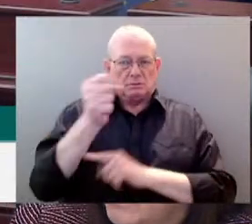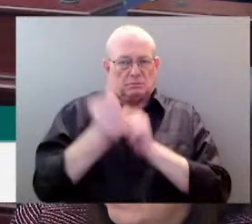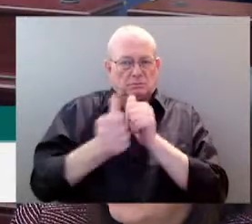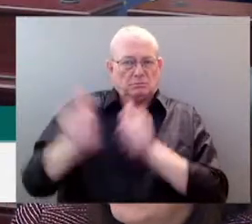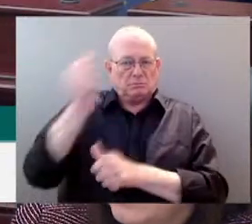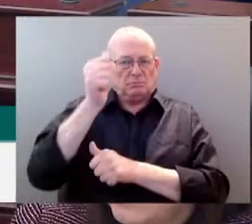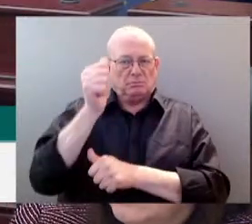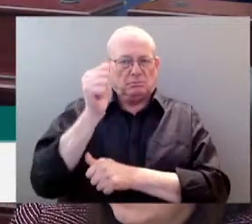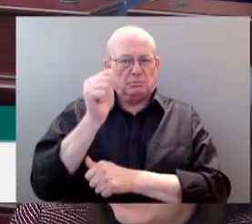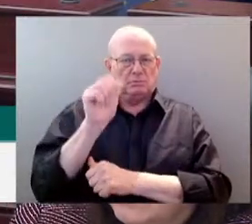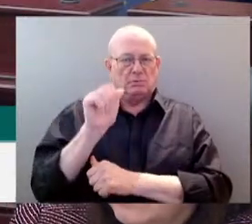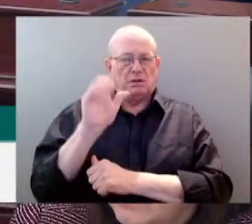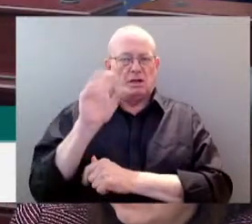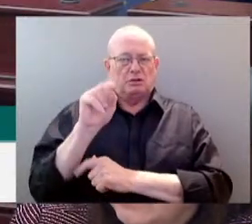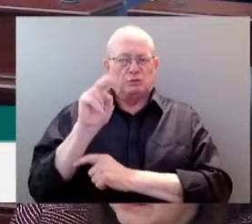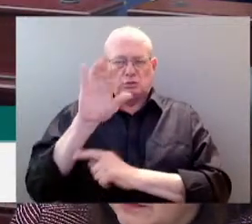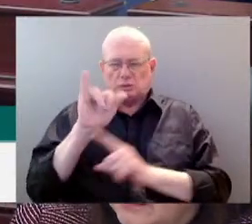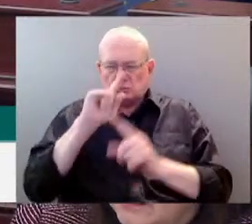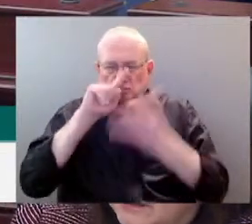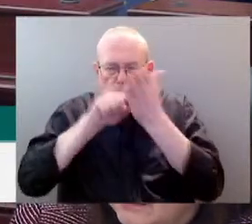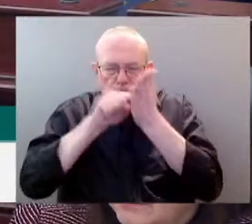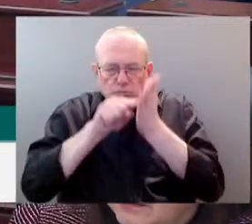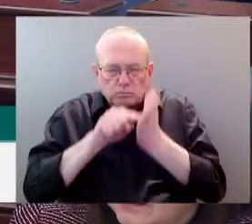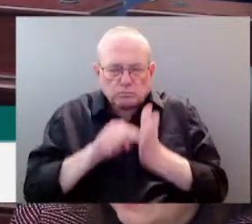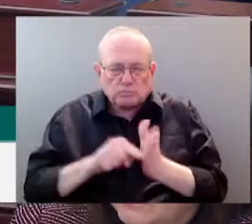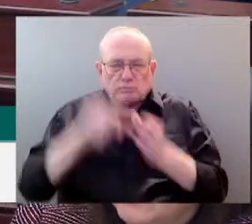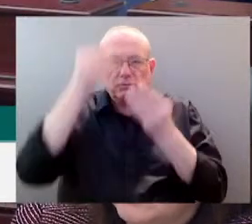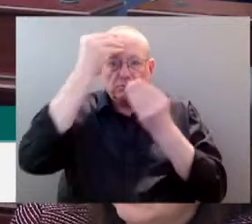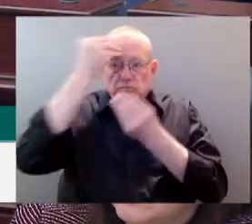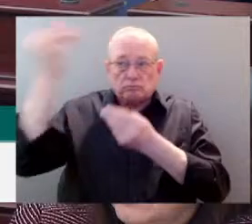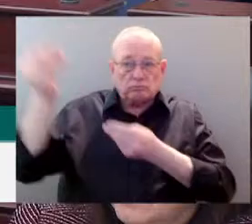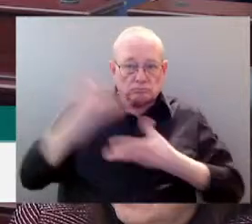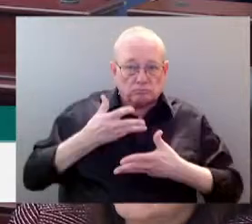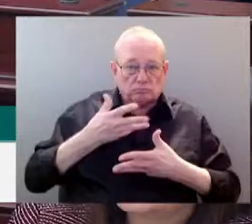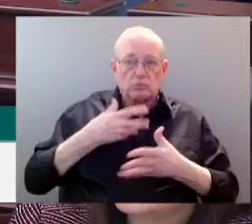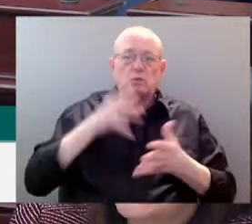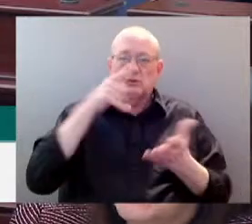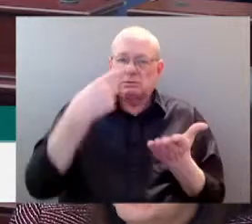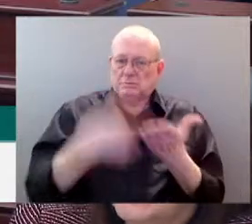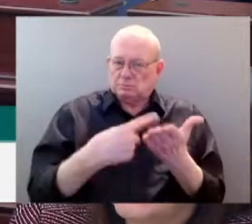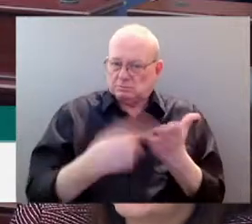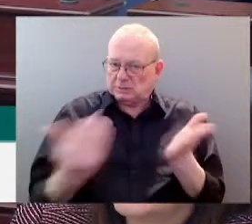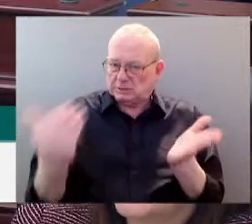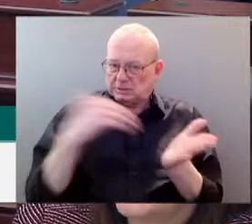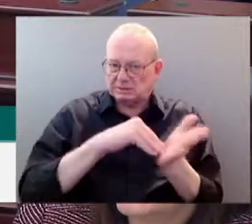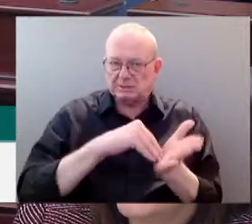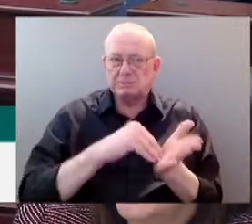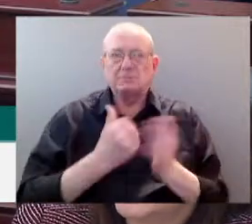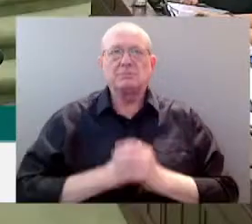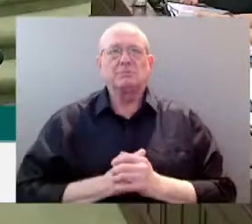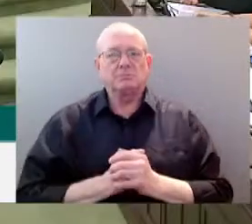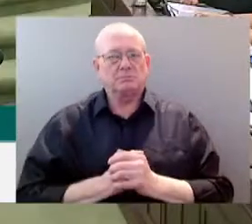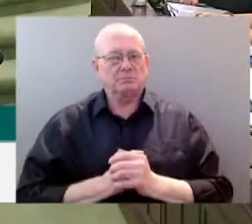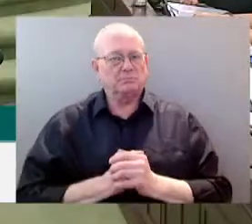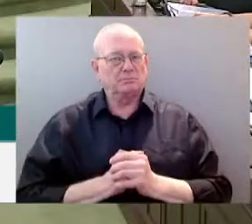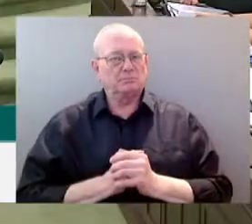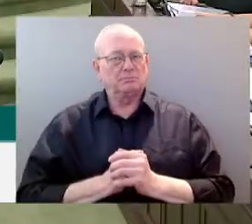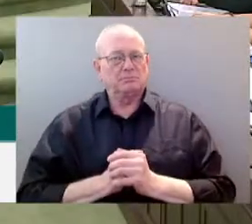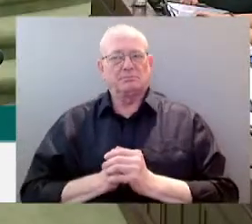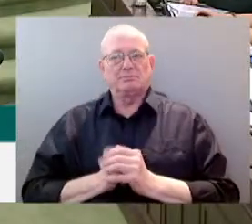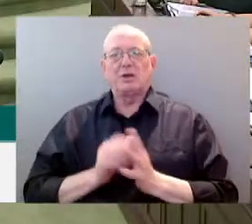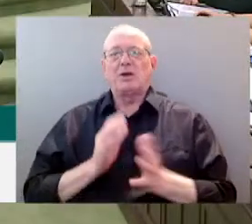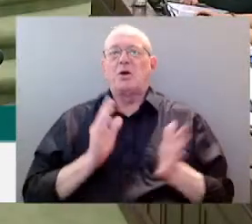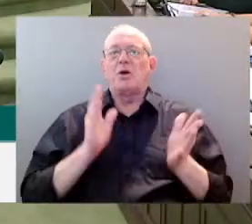we'll re reeg the conversation with albertans and we can all look at it with fresh eyes from both sides of the Alum The Honorable member for